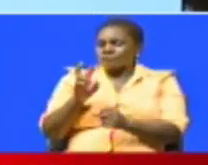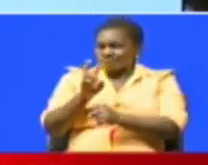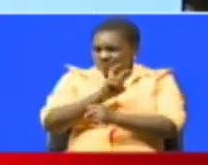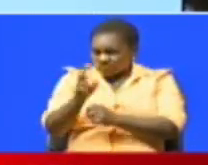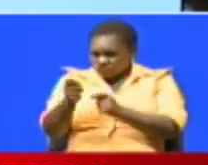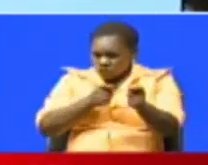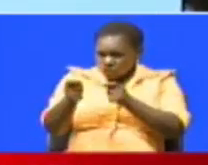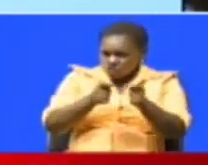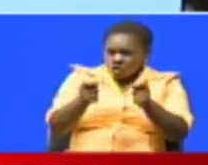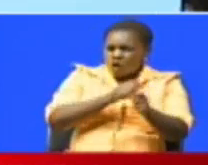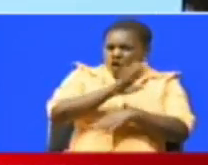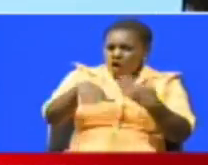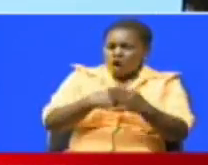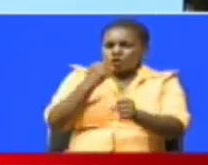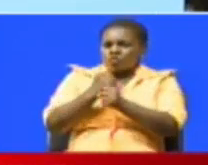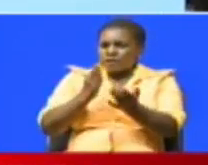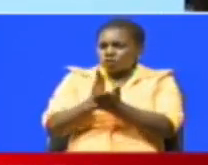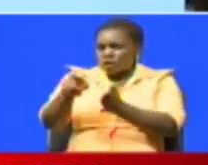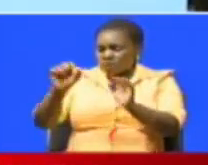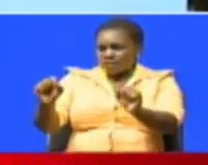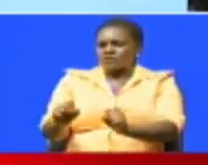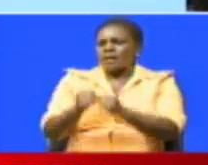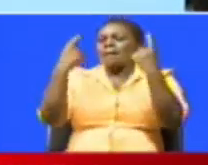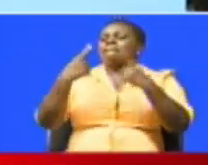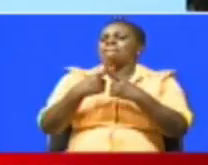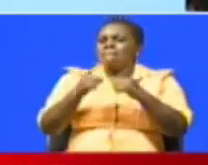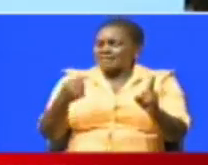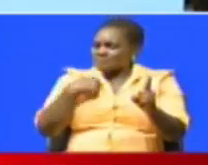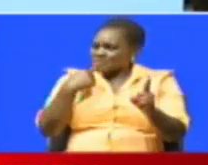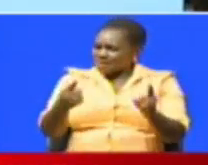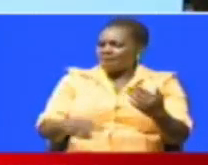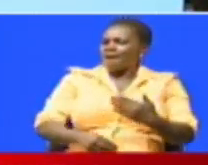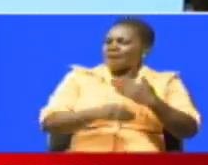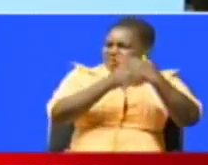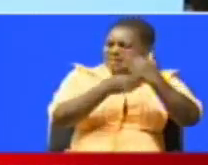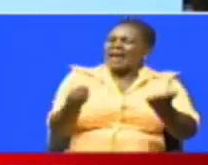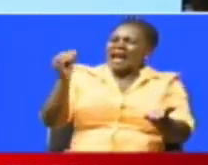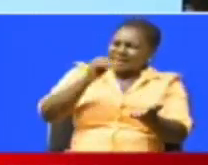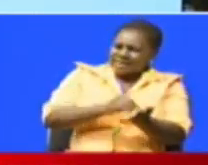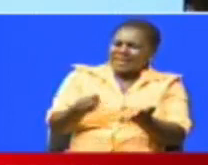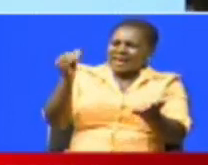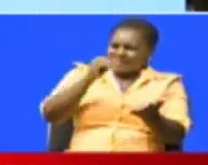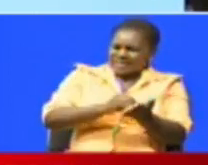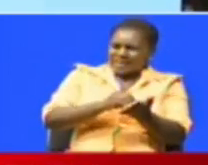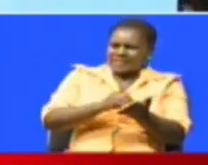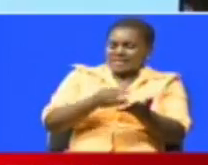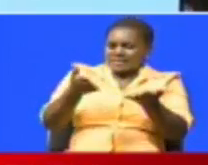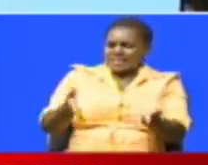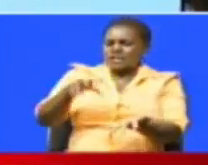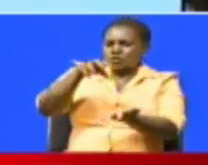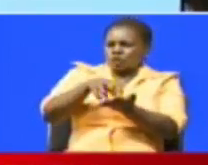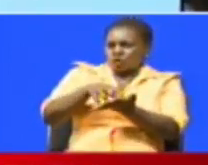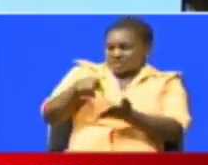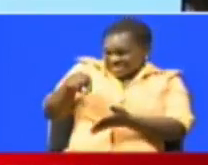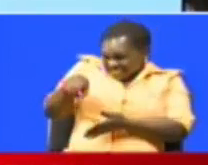we can, you know, to ensure your safety. But as I repeat again and again, this is a situation where